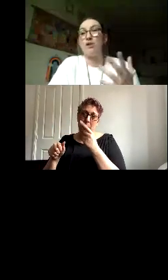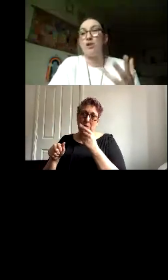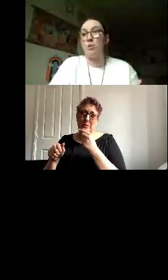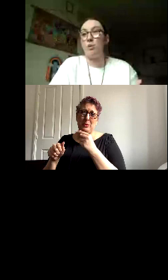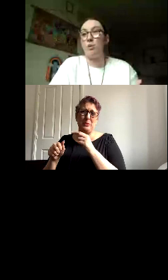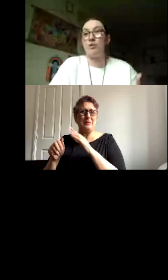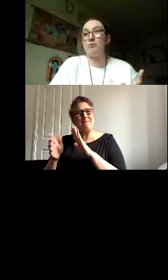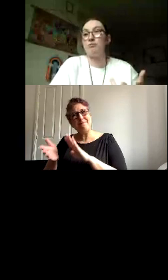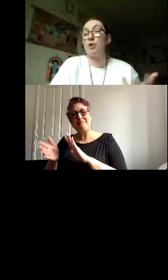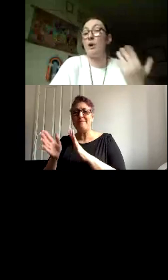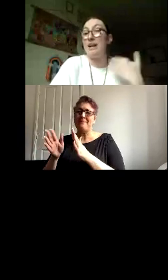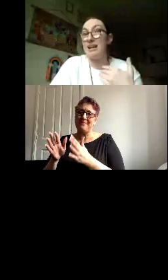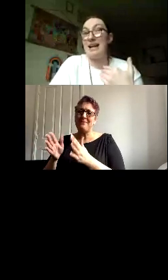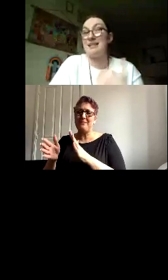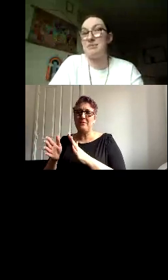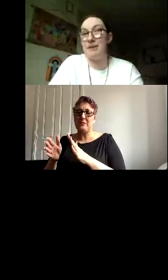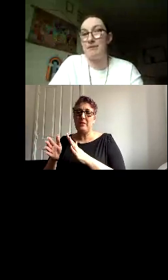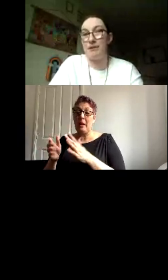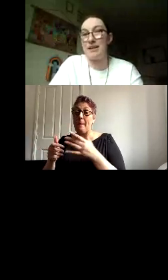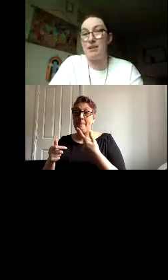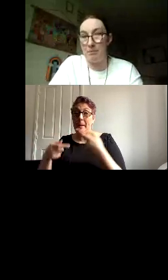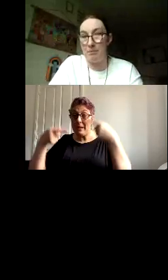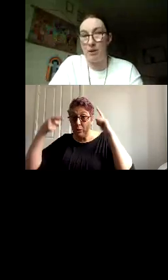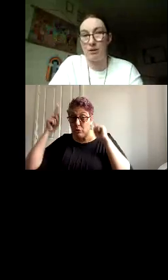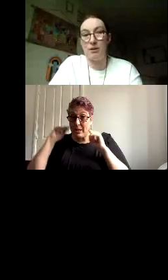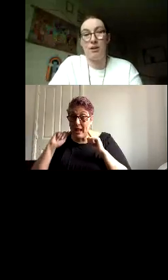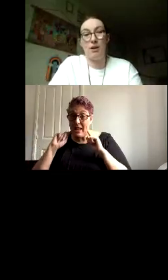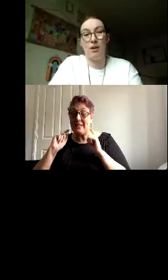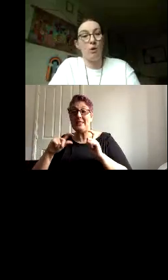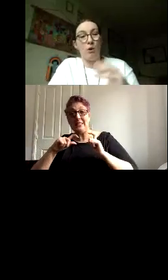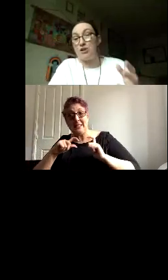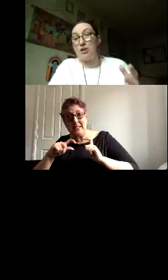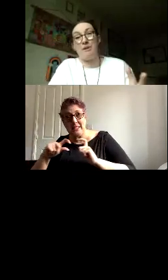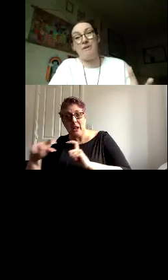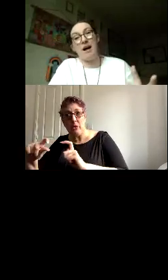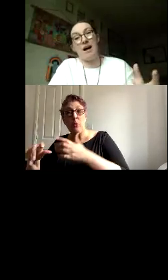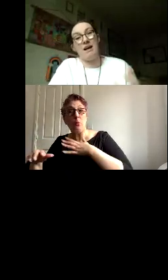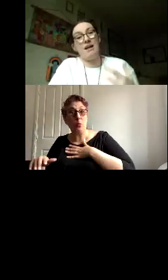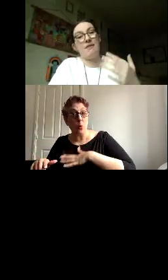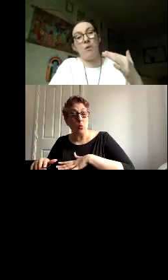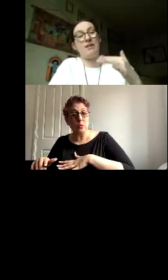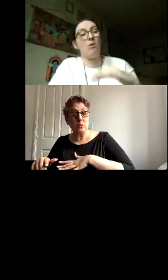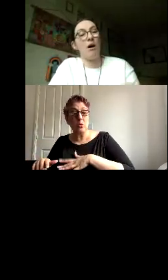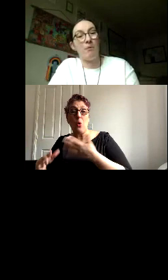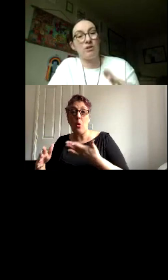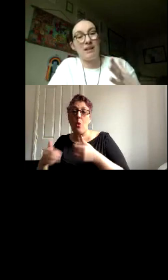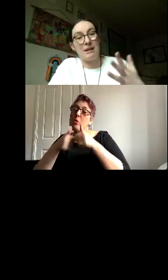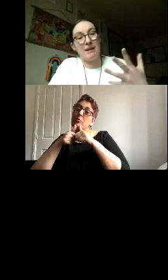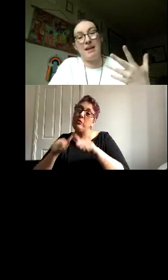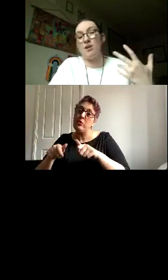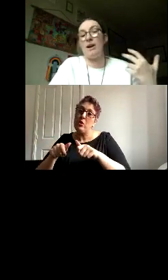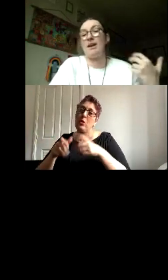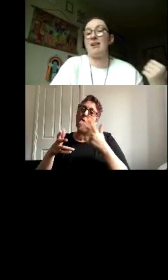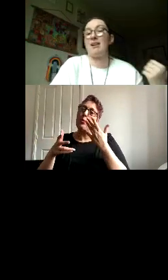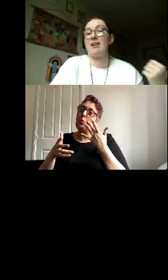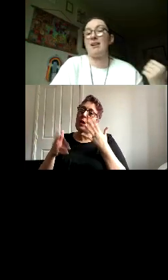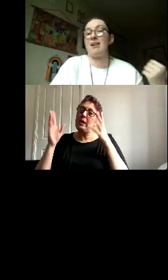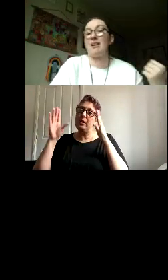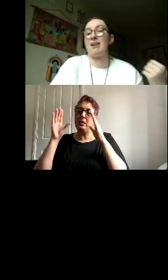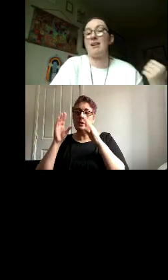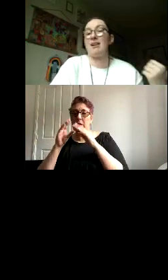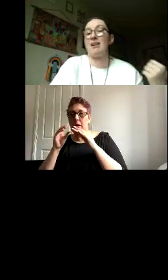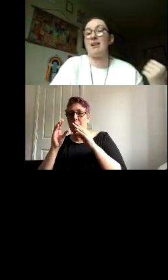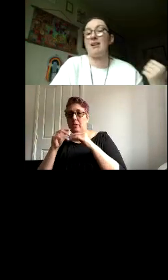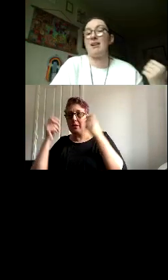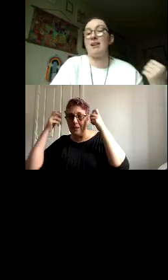would you want your hearing aids kept in, for example? Or would you prefer that when you are more sleepy that your hearing aids are